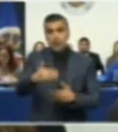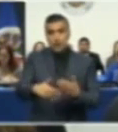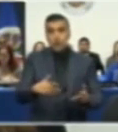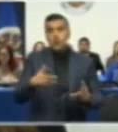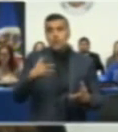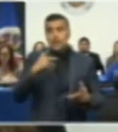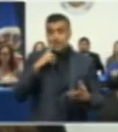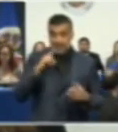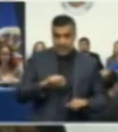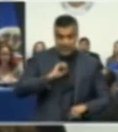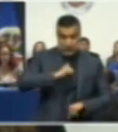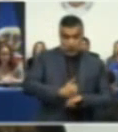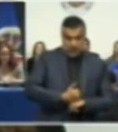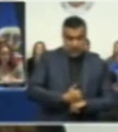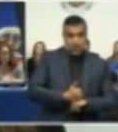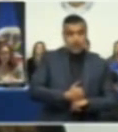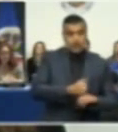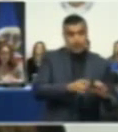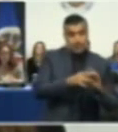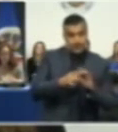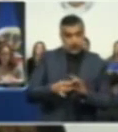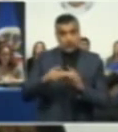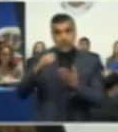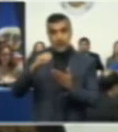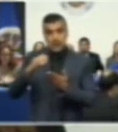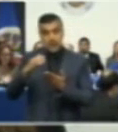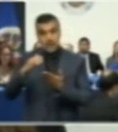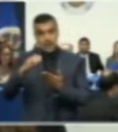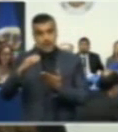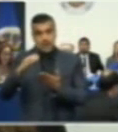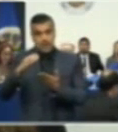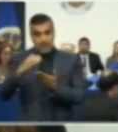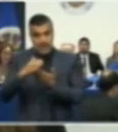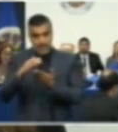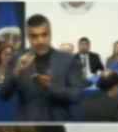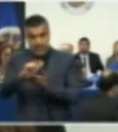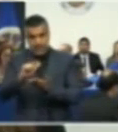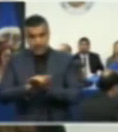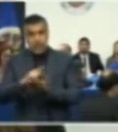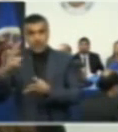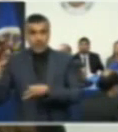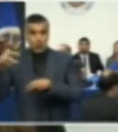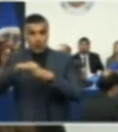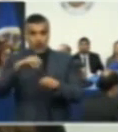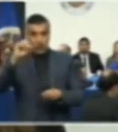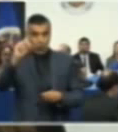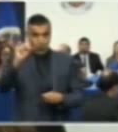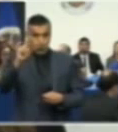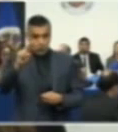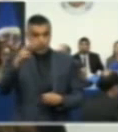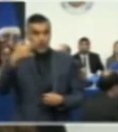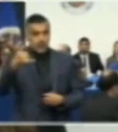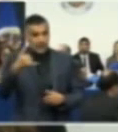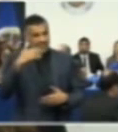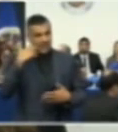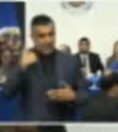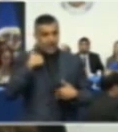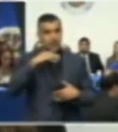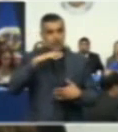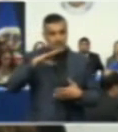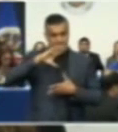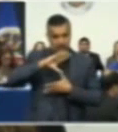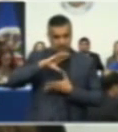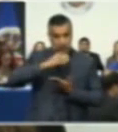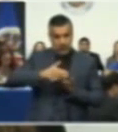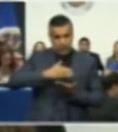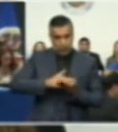take place in relation to the laws which try to incorporate the UN Convention, and also, of course, we've had the older instrument, the